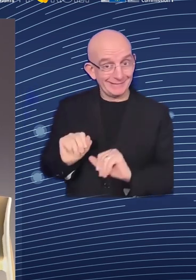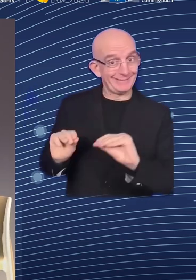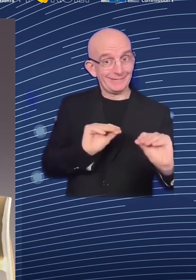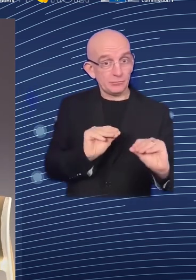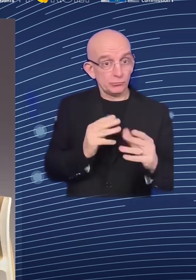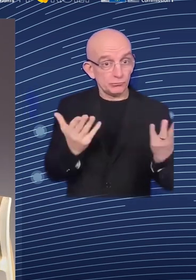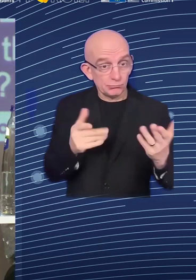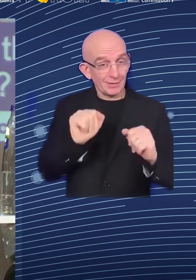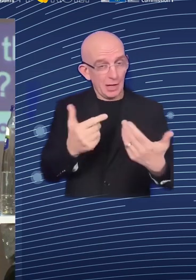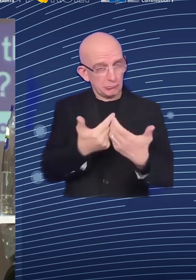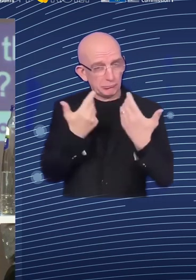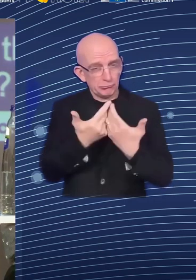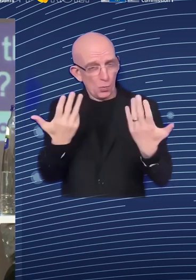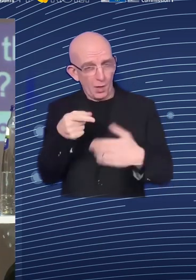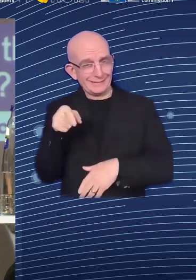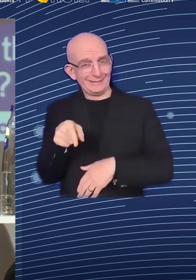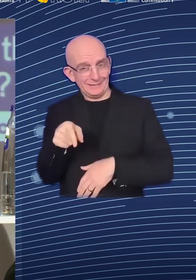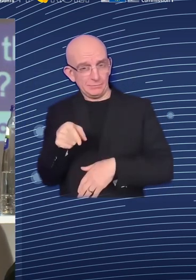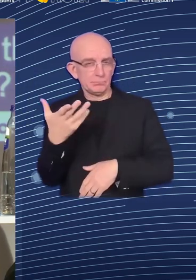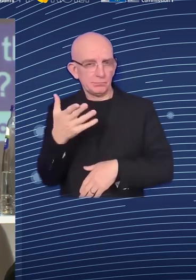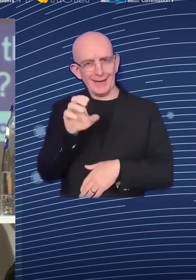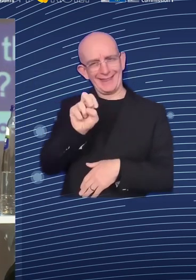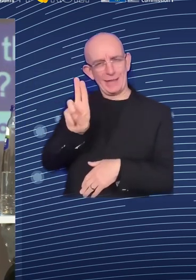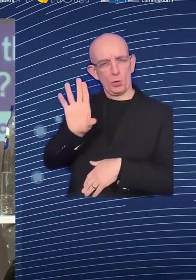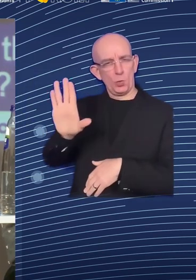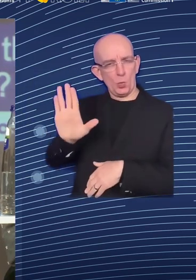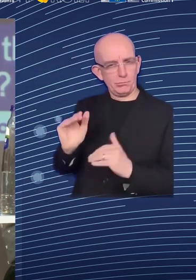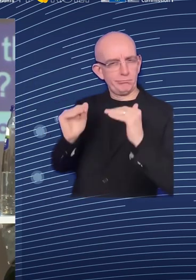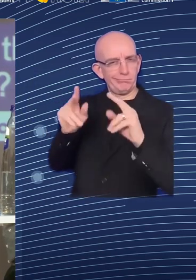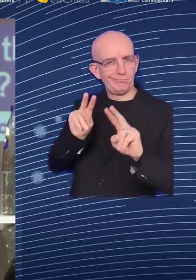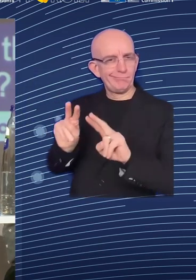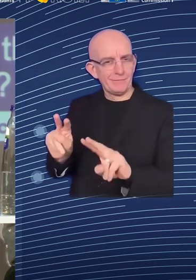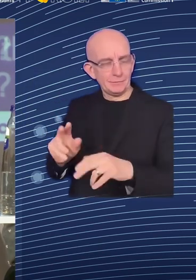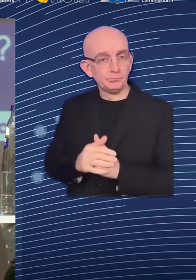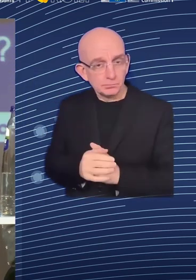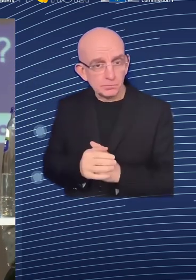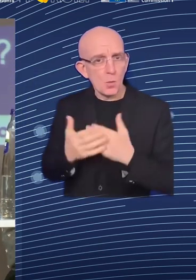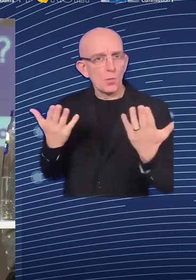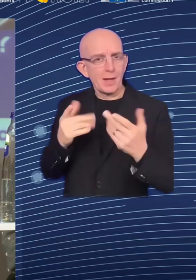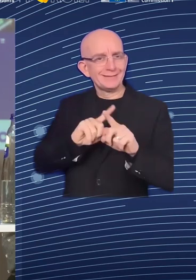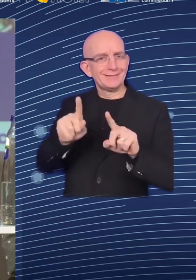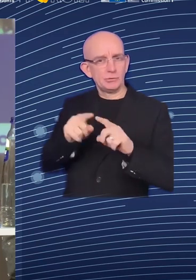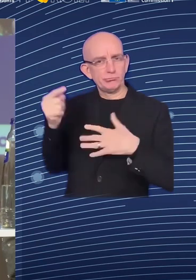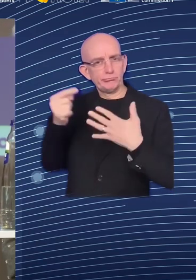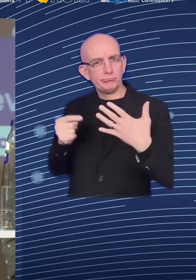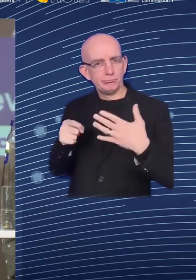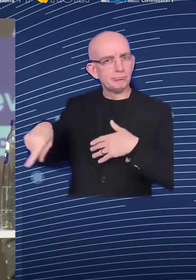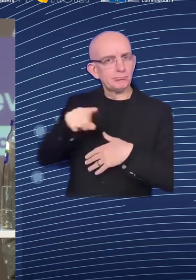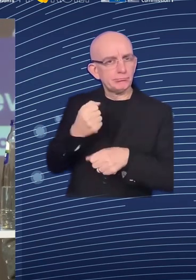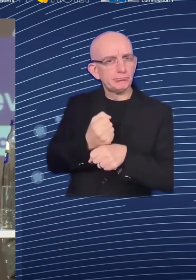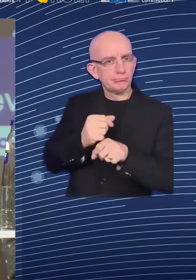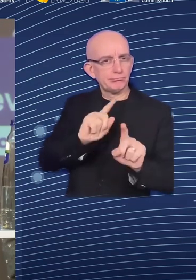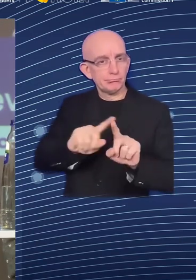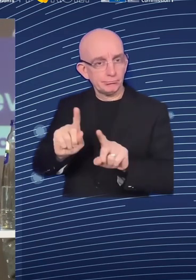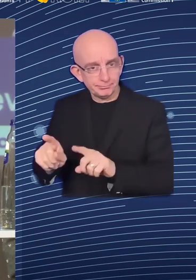things. Thank you. Hello, everybody. The PICS project, it started from an